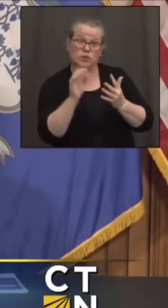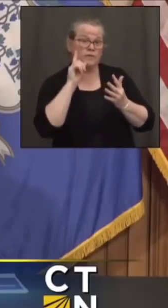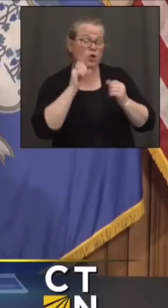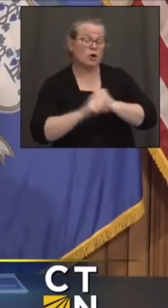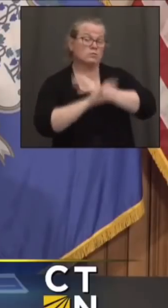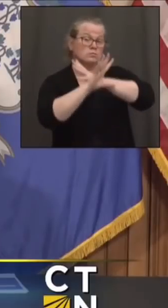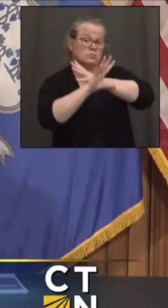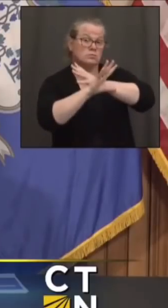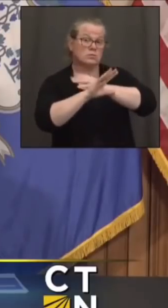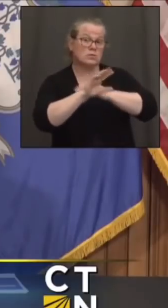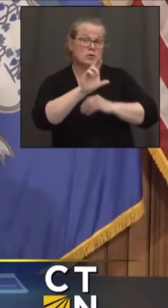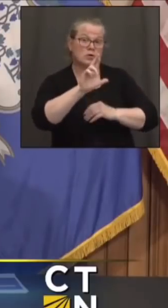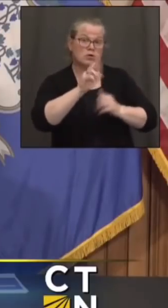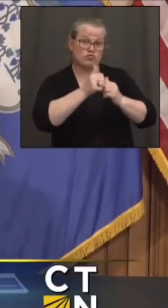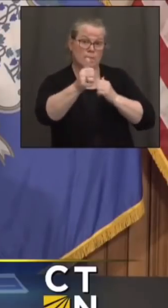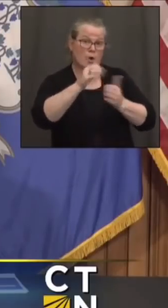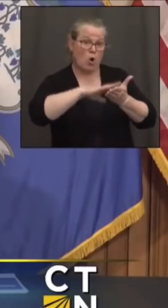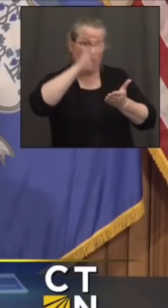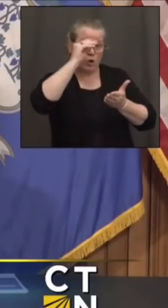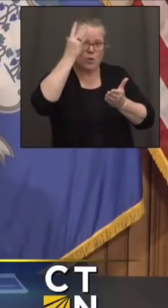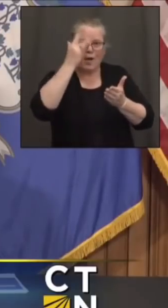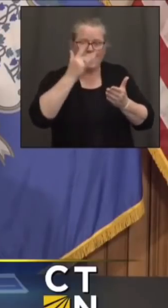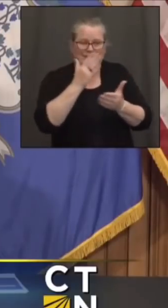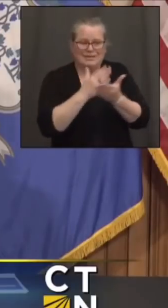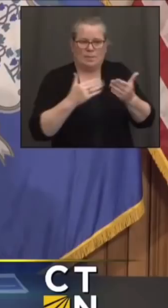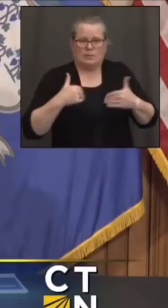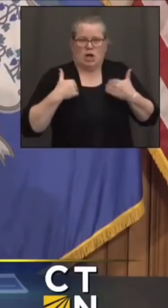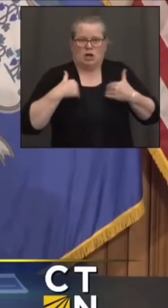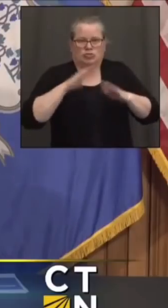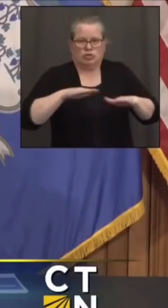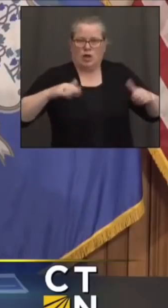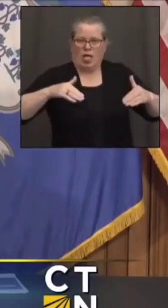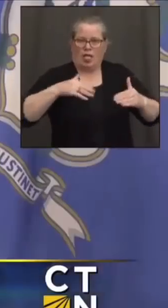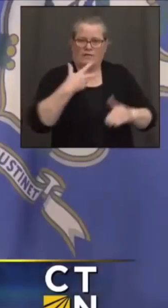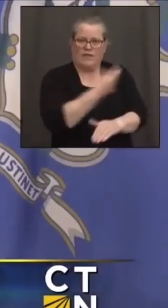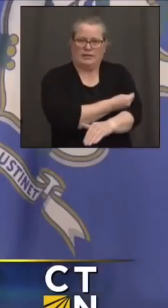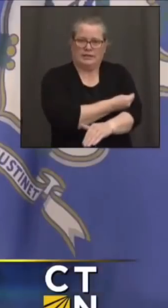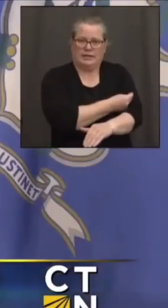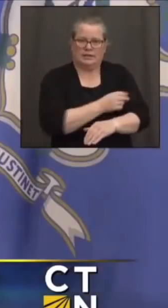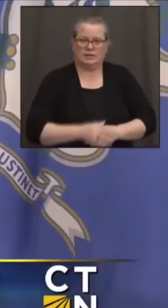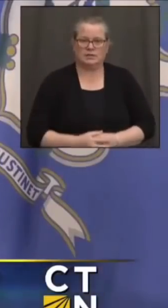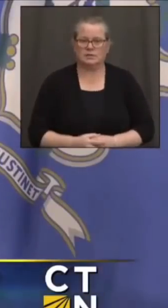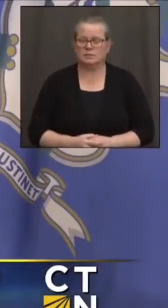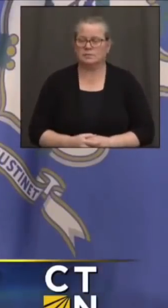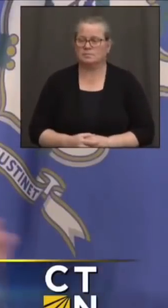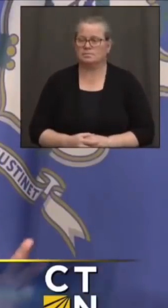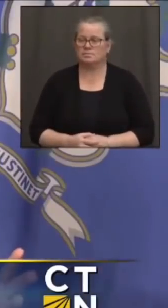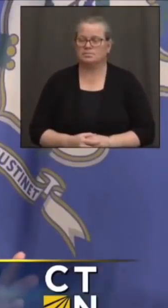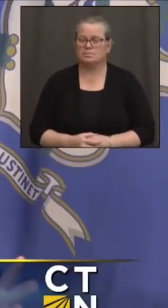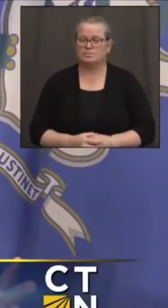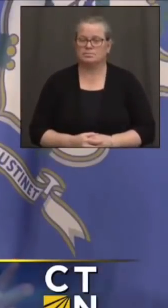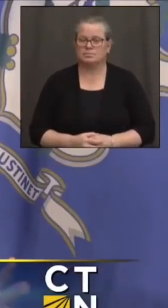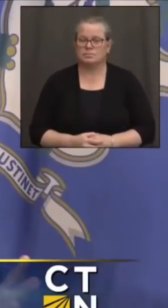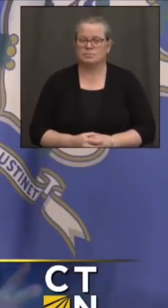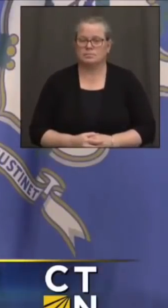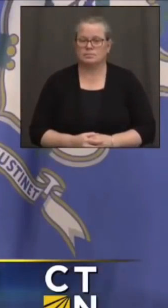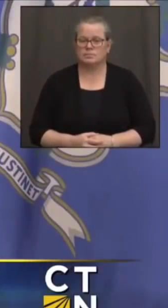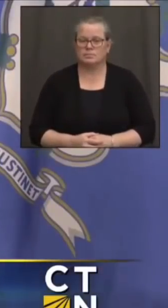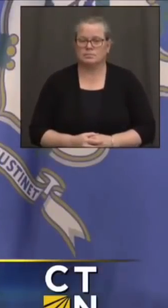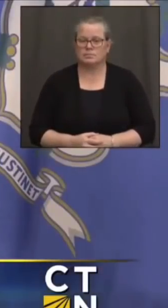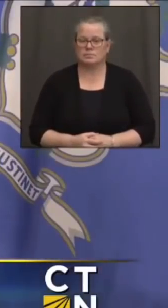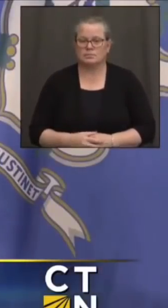that some of the younger children won't be vaccinated yet? I think it's pretty tough to do remote